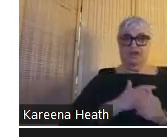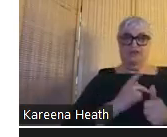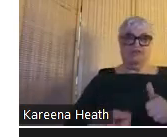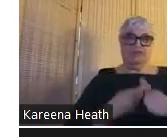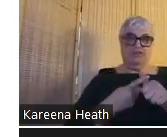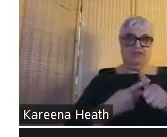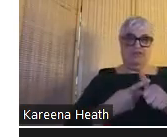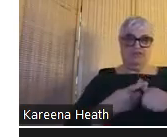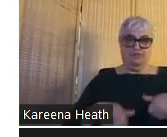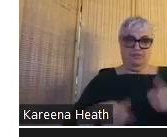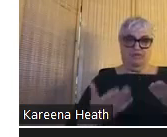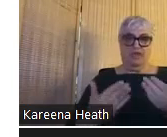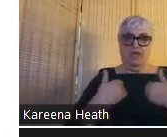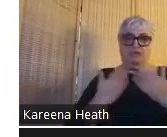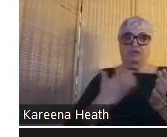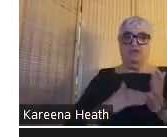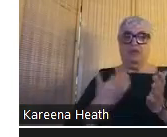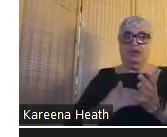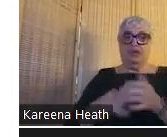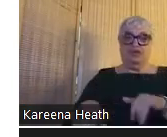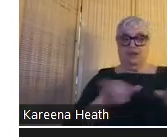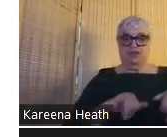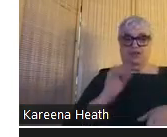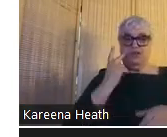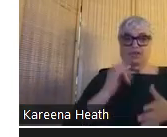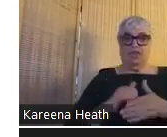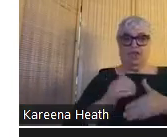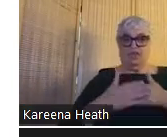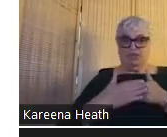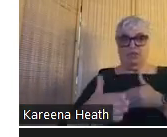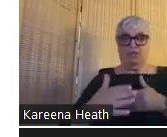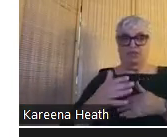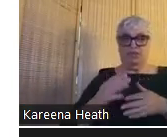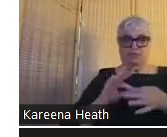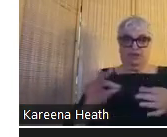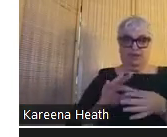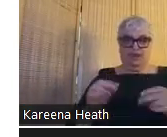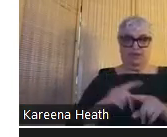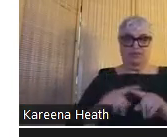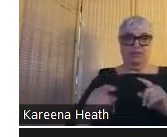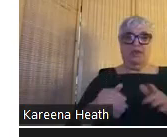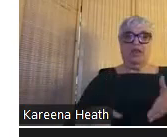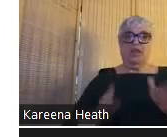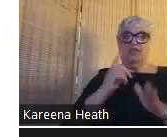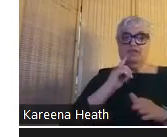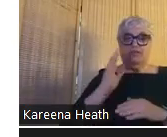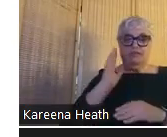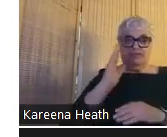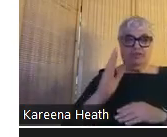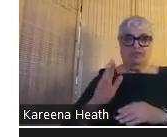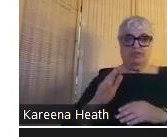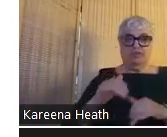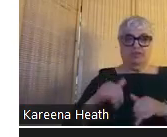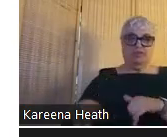volume because it does have some repeated standards, and you'll see that through the presentation. But It does allow for future state of more